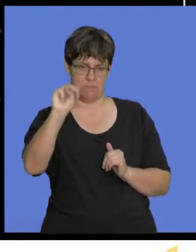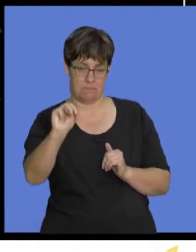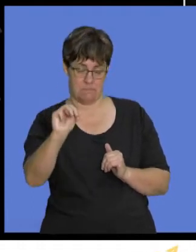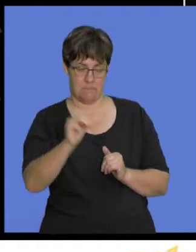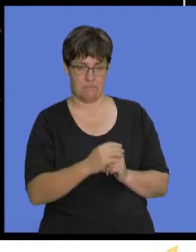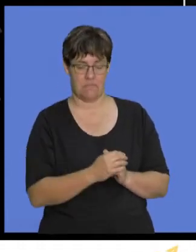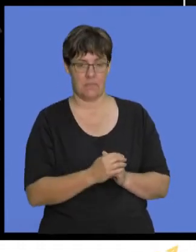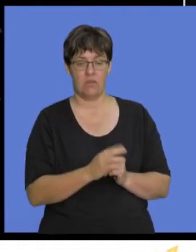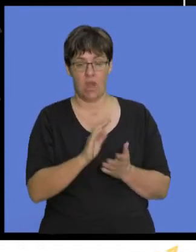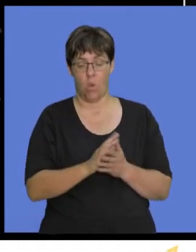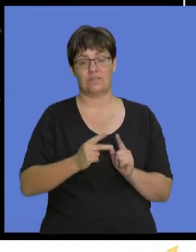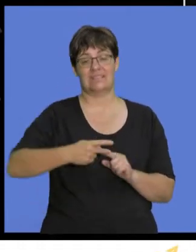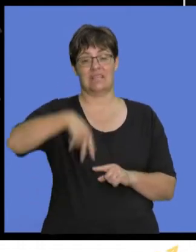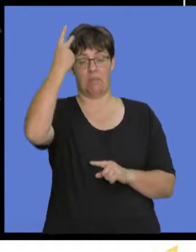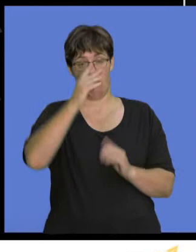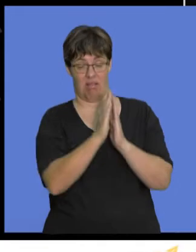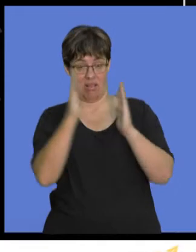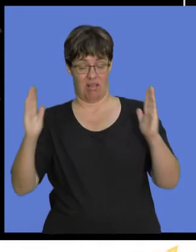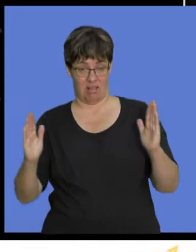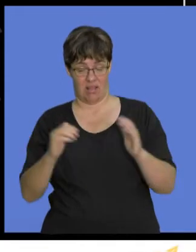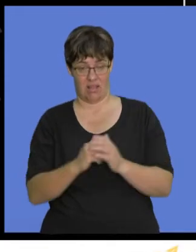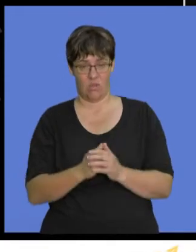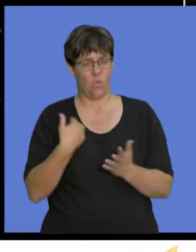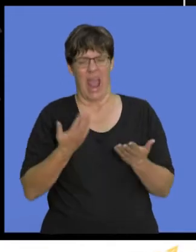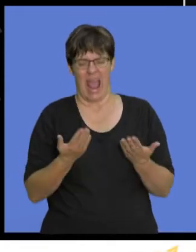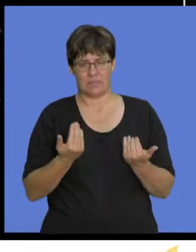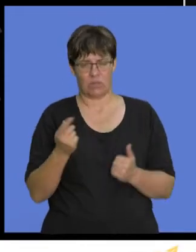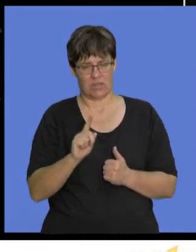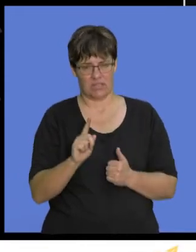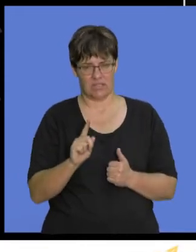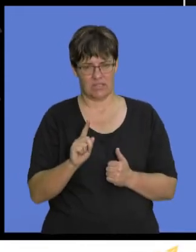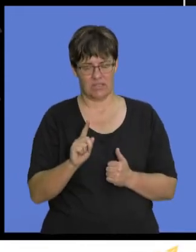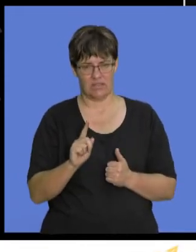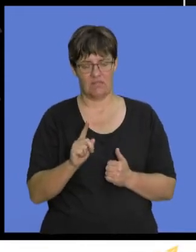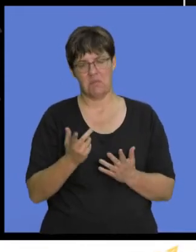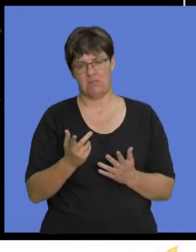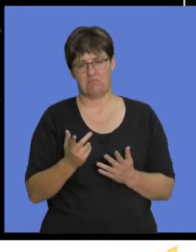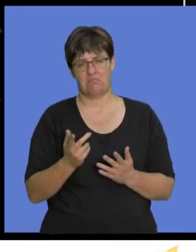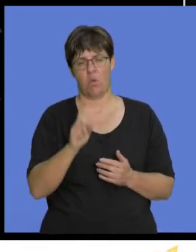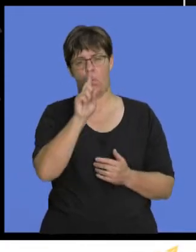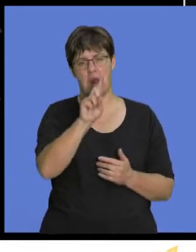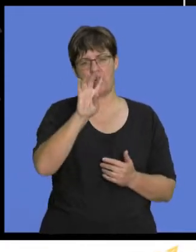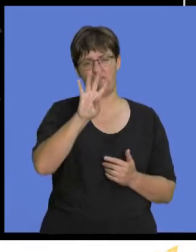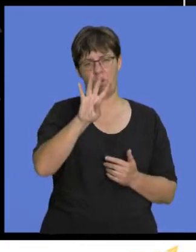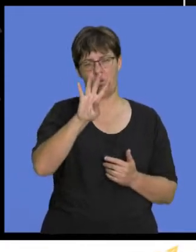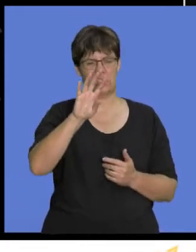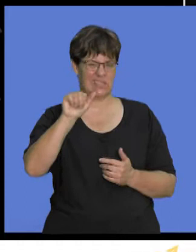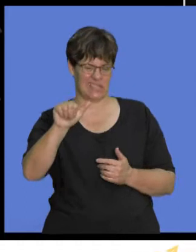73.2 centimeters. Now, if we double this distance, what are we expecting? We're expecting something in excess of